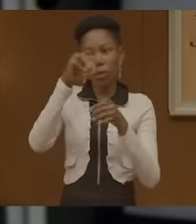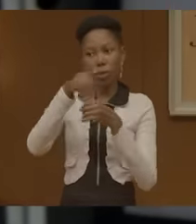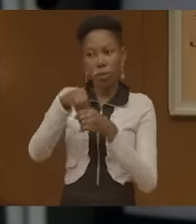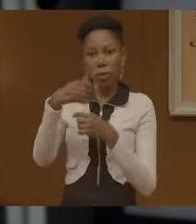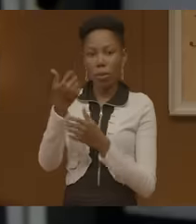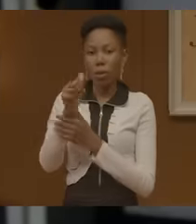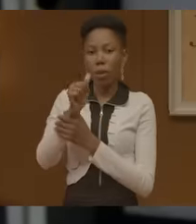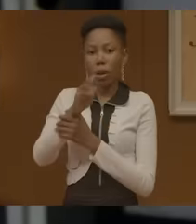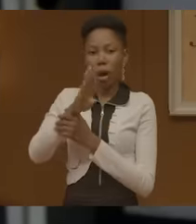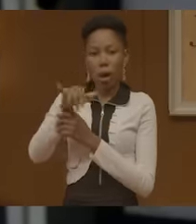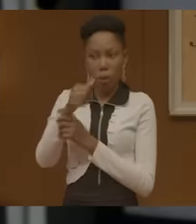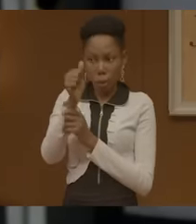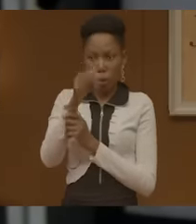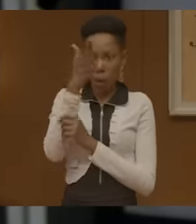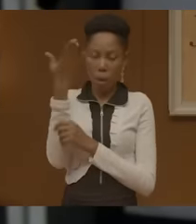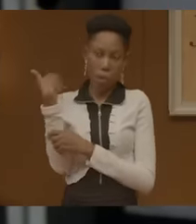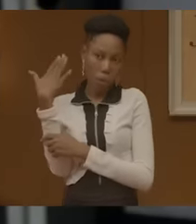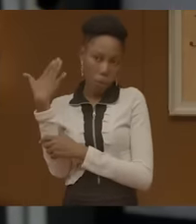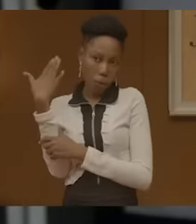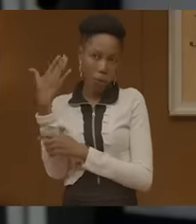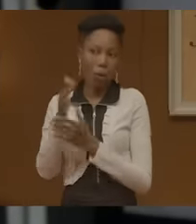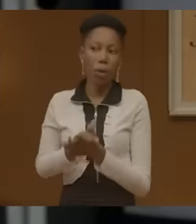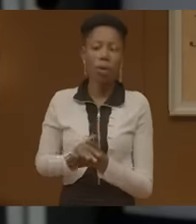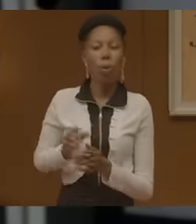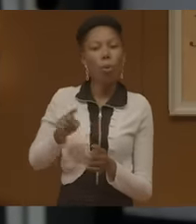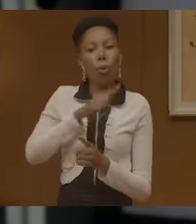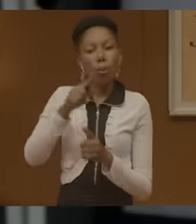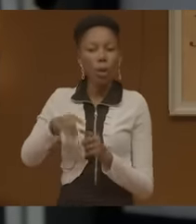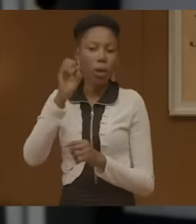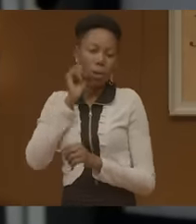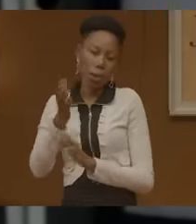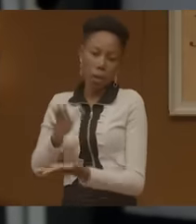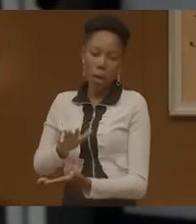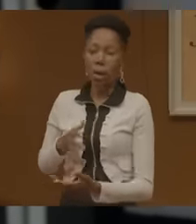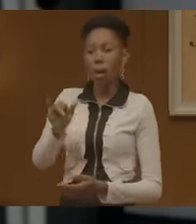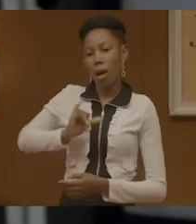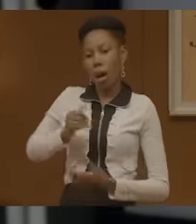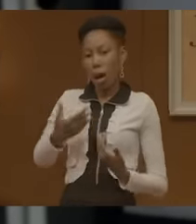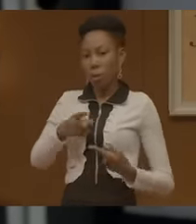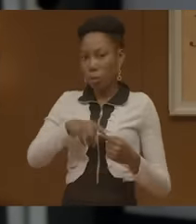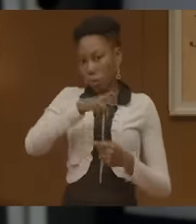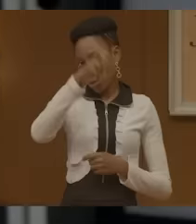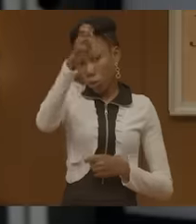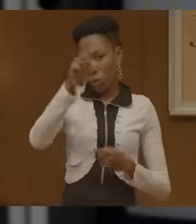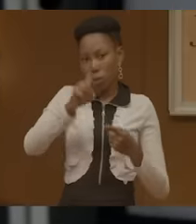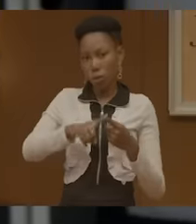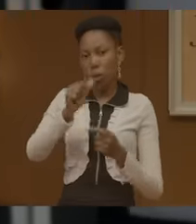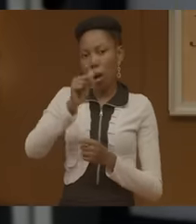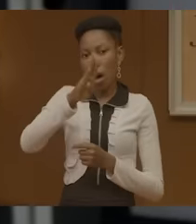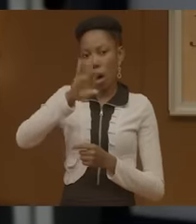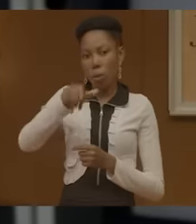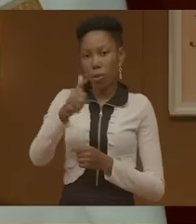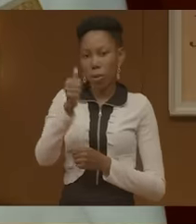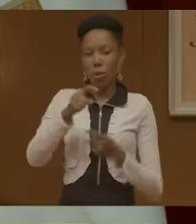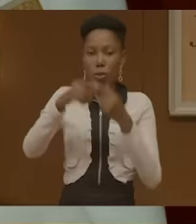Federal Ministry of Works and Housing in Abuja. So when she's late, I have to go and take the boy and bring him down to Lagos with me, to stay